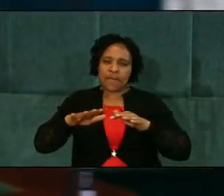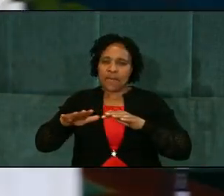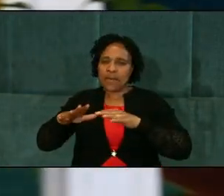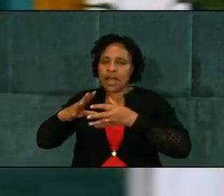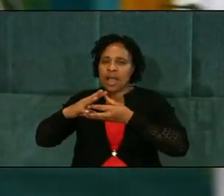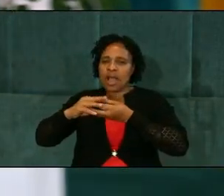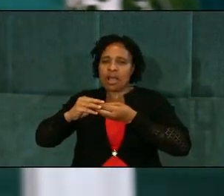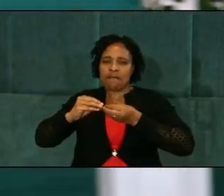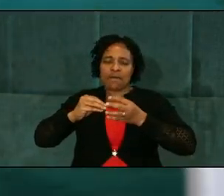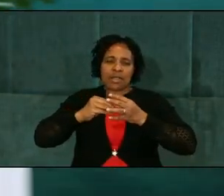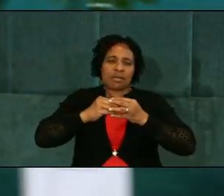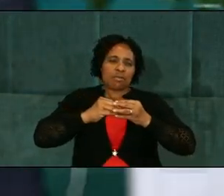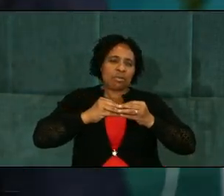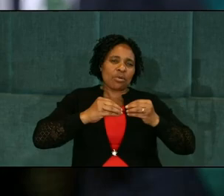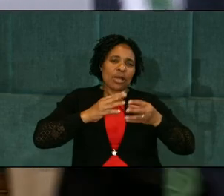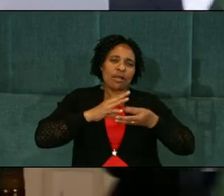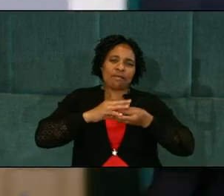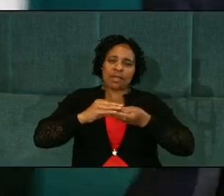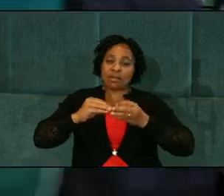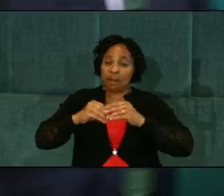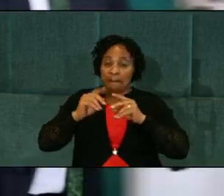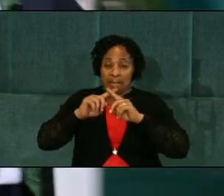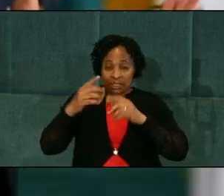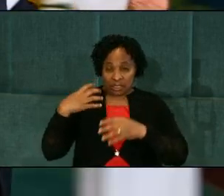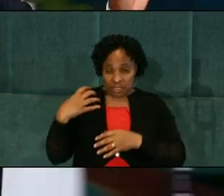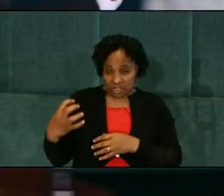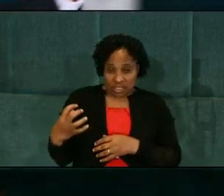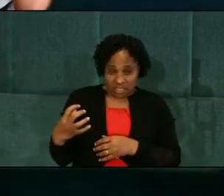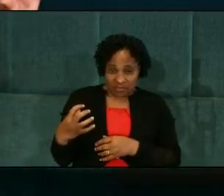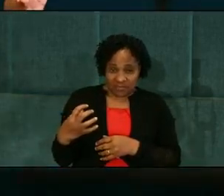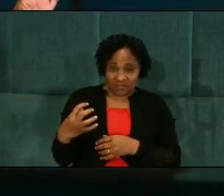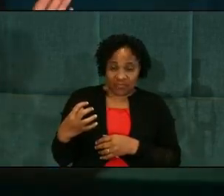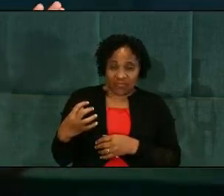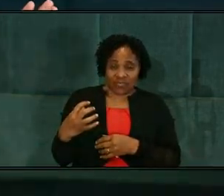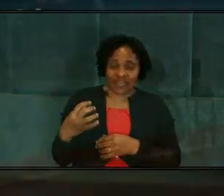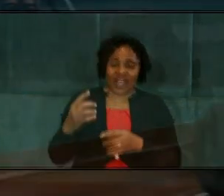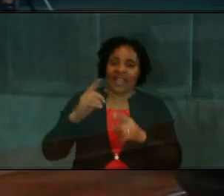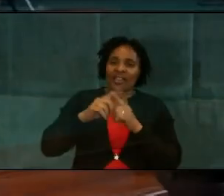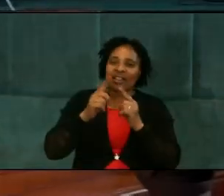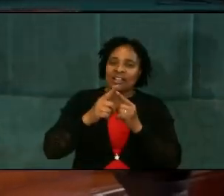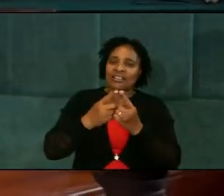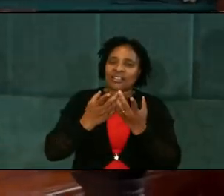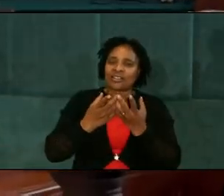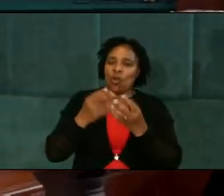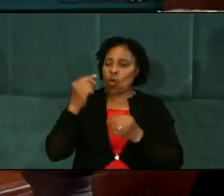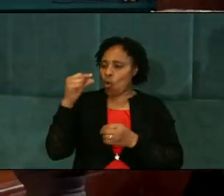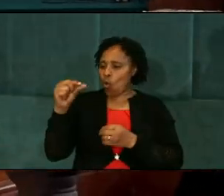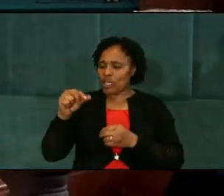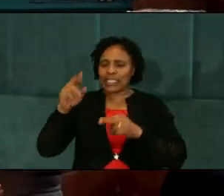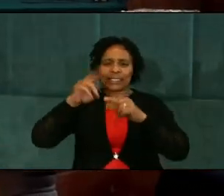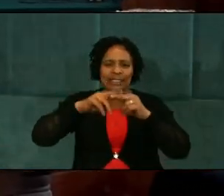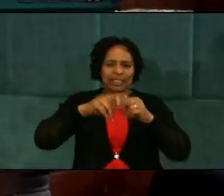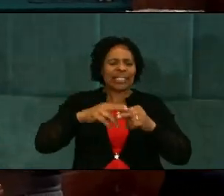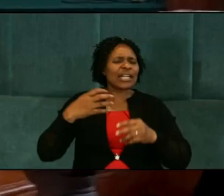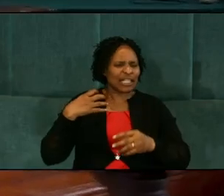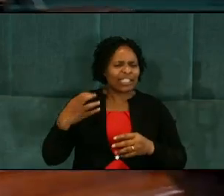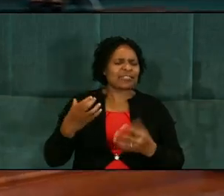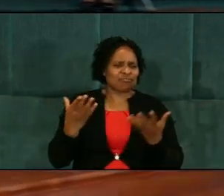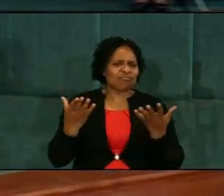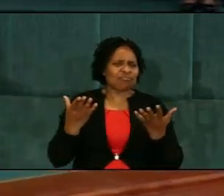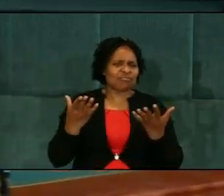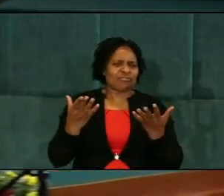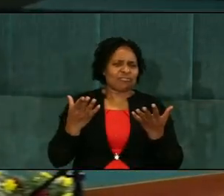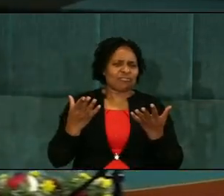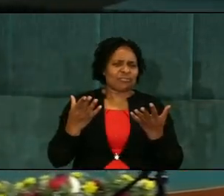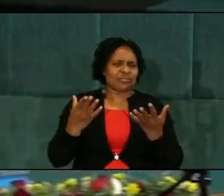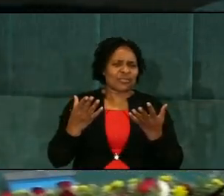Yeah, rich. But not with hanging chandeliers and golden trims and rich. We have become